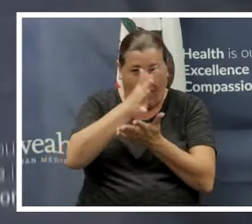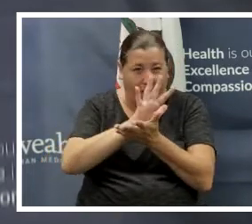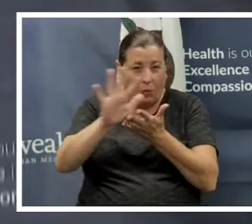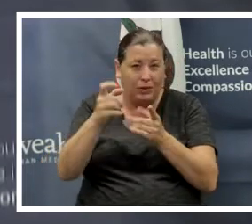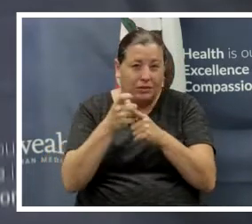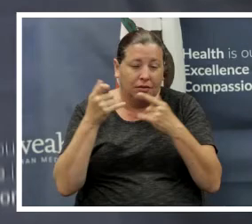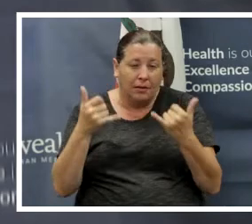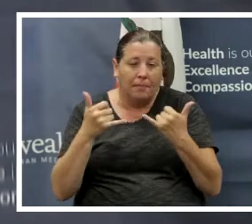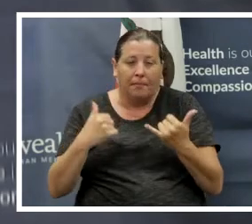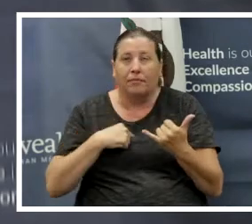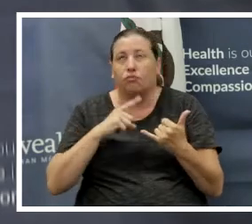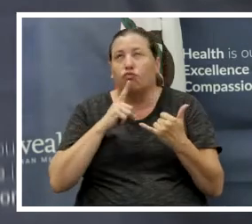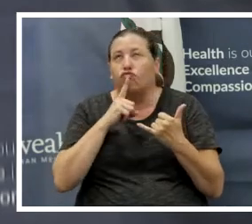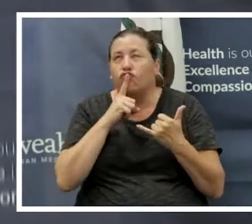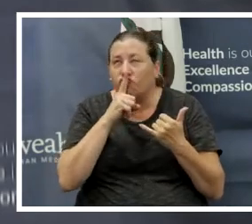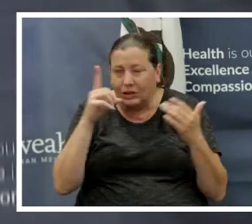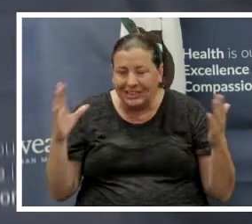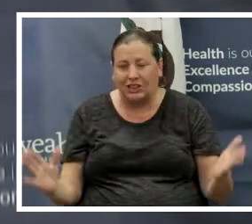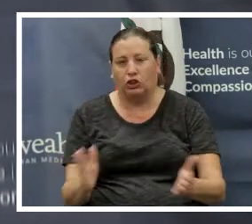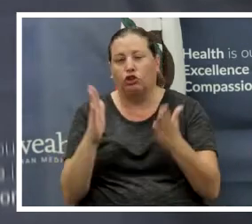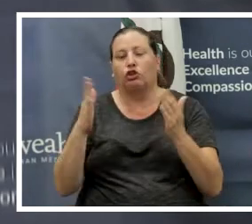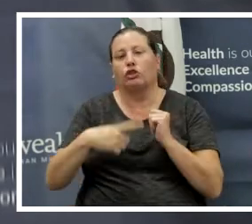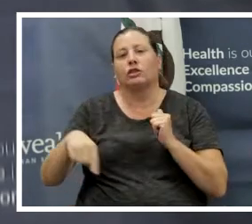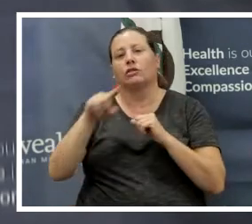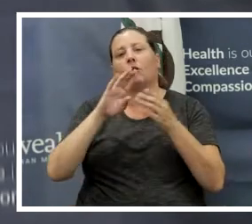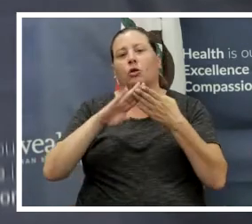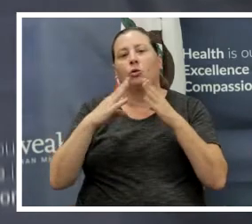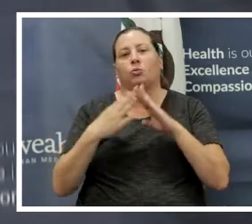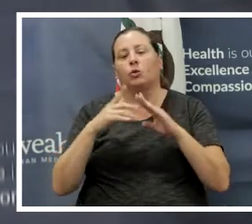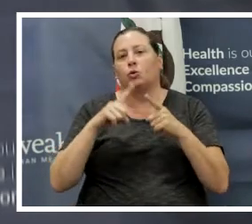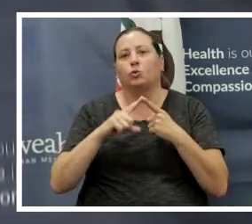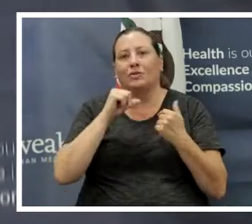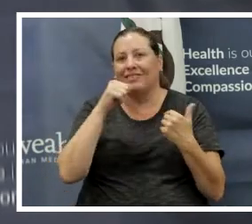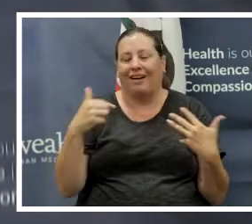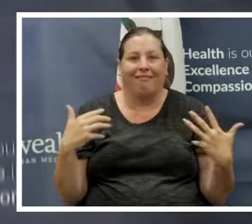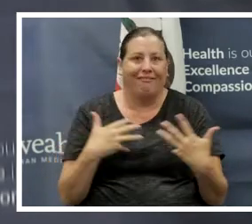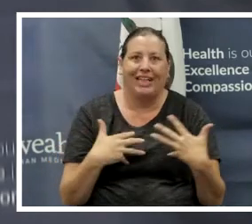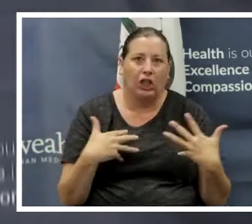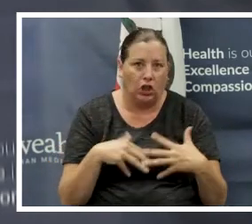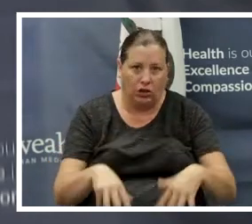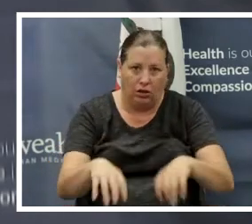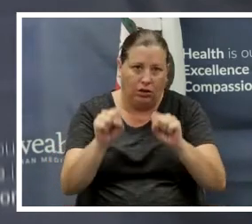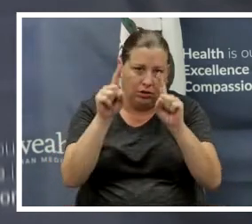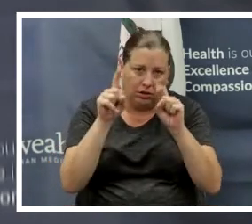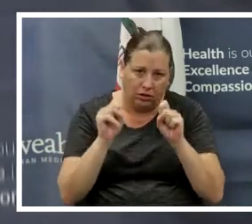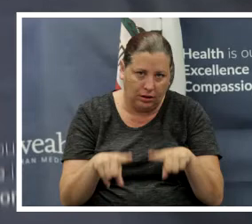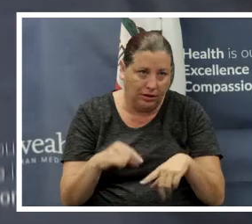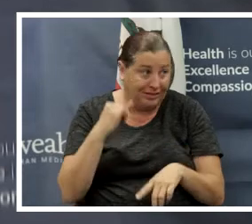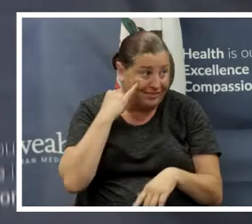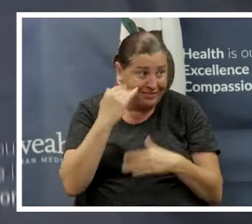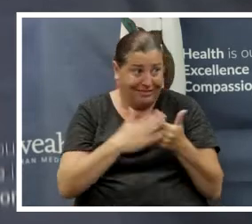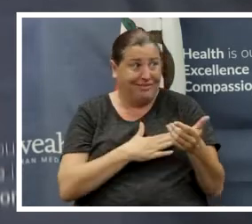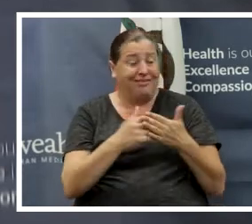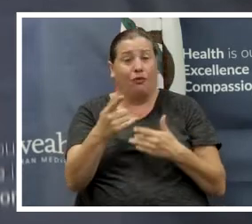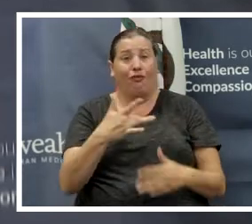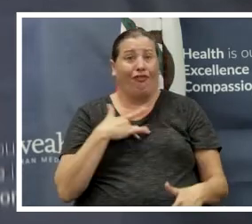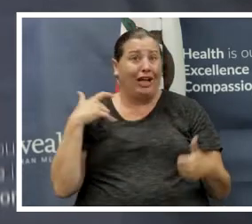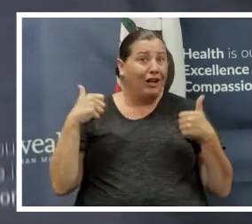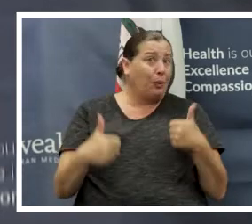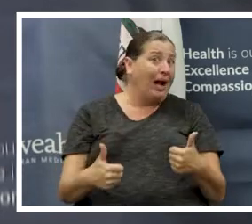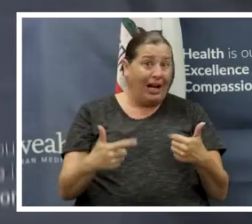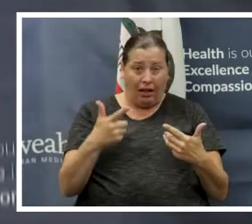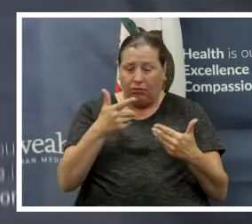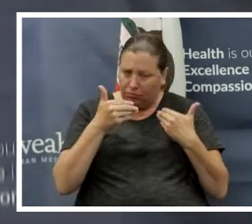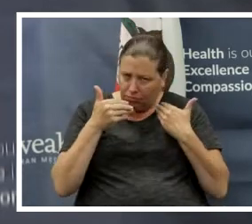really encourage the community to get, to not fear getting tested. Even if you're feeling well, we want you to get